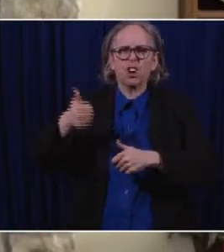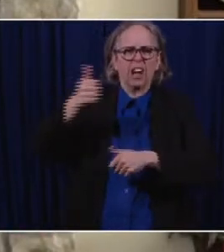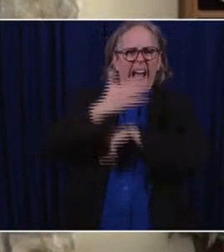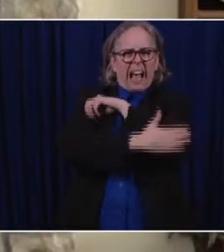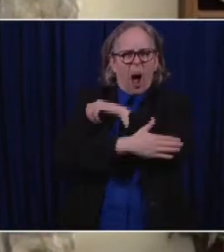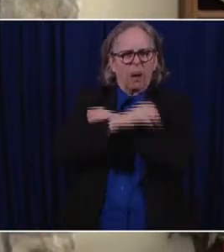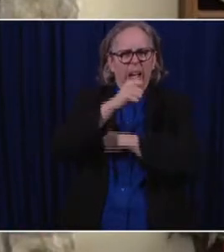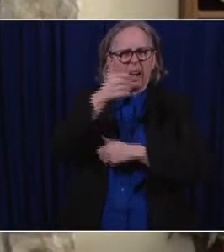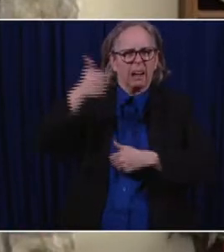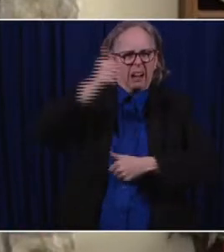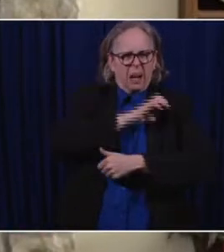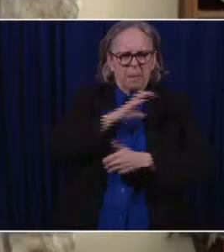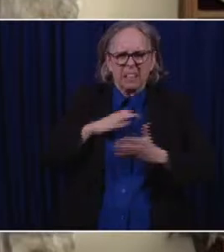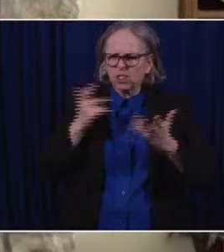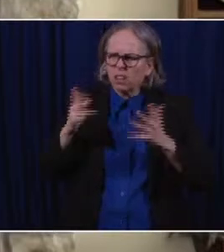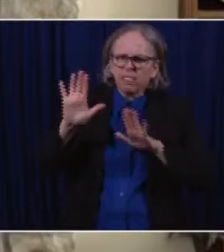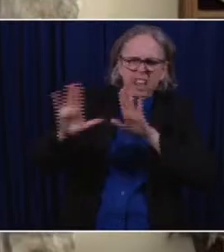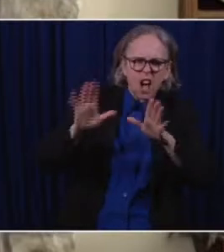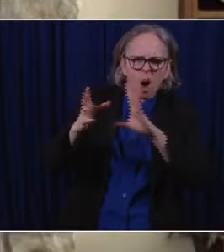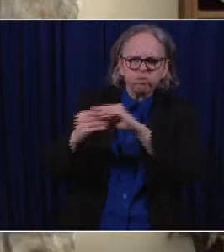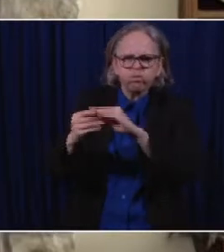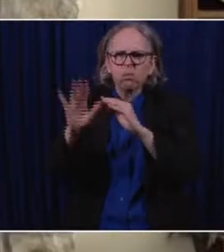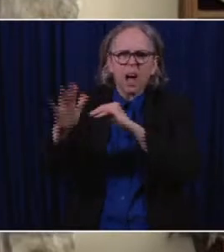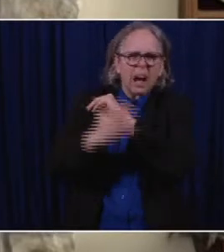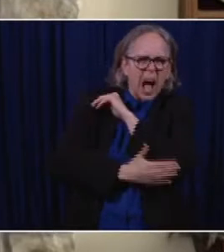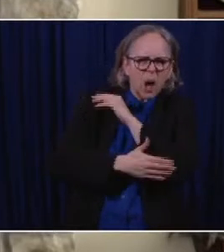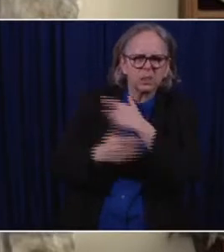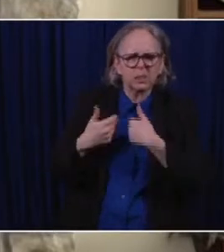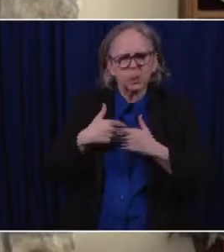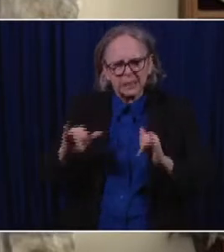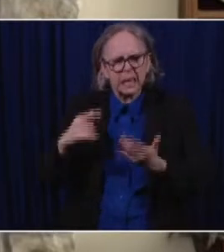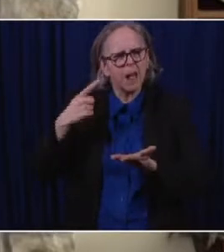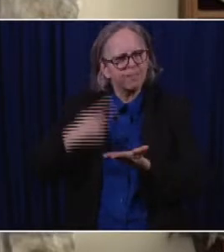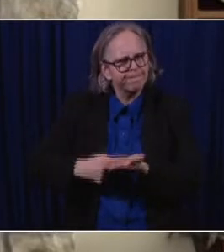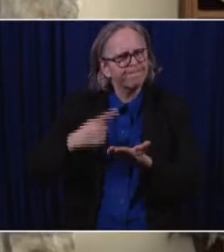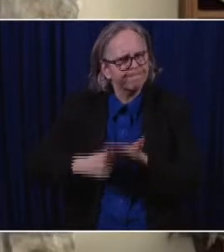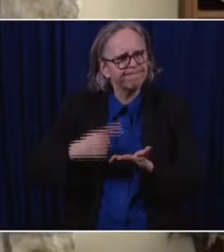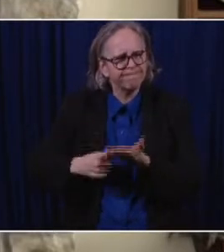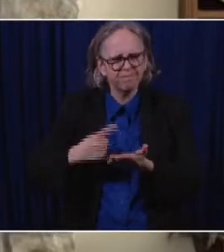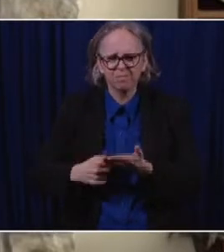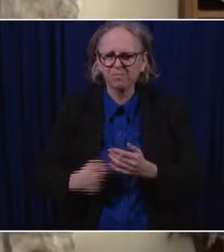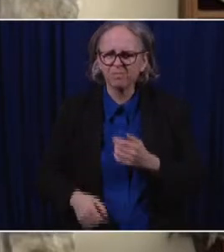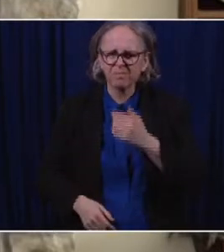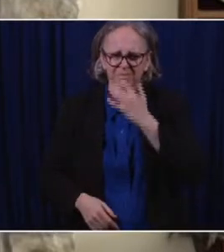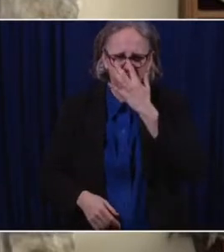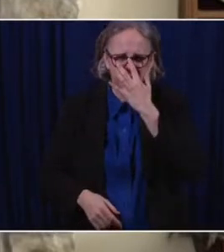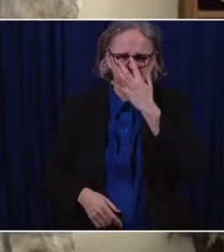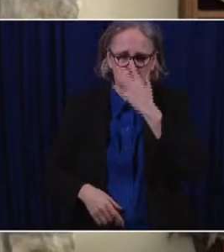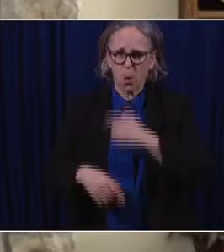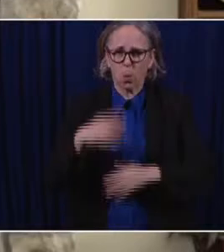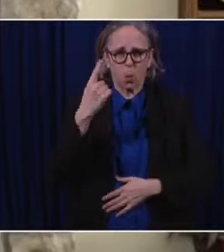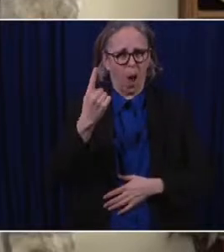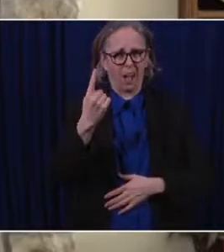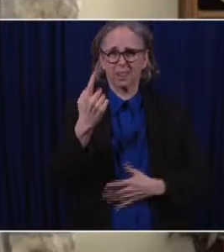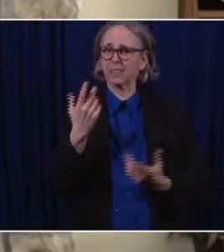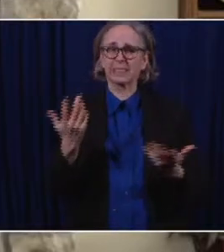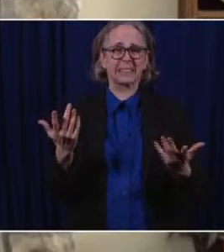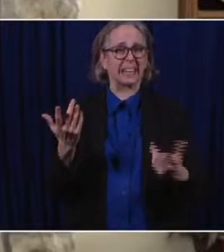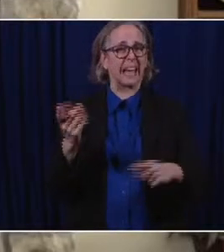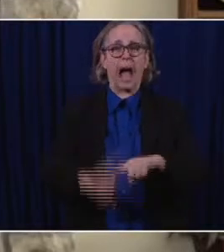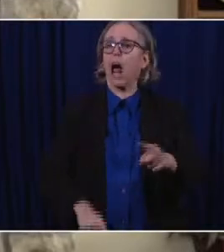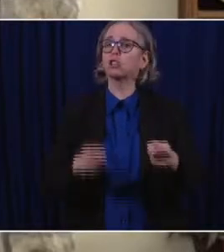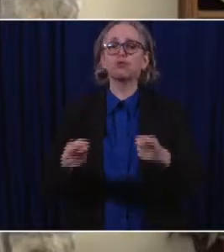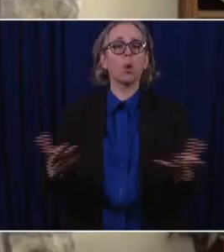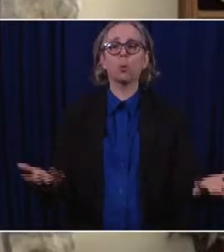So it is a work in progress, but I cannot change the one fact. And the one fact is we do not have